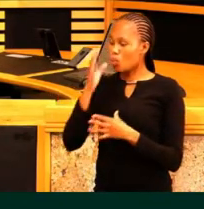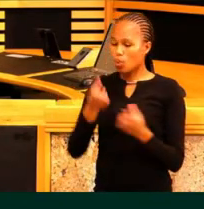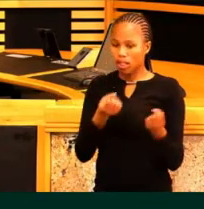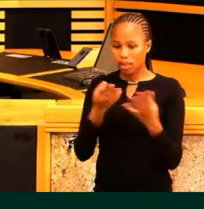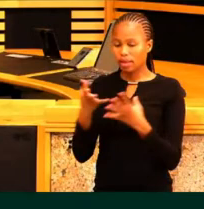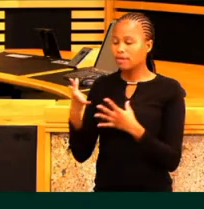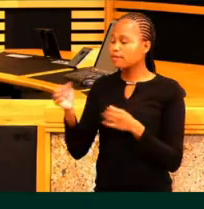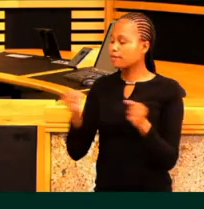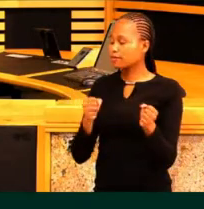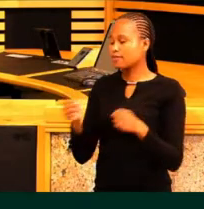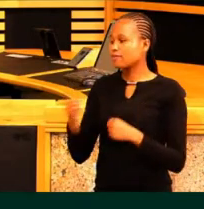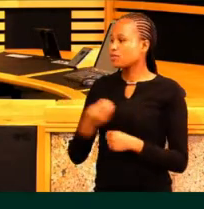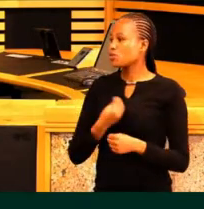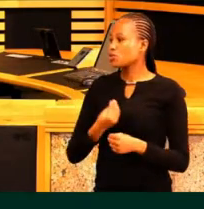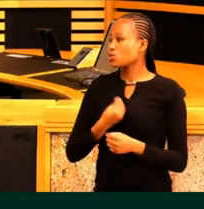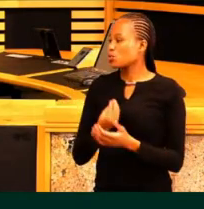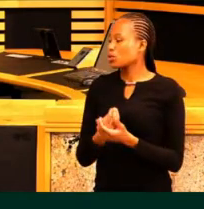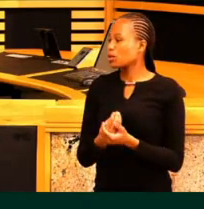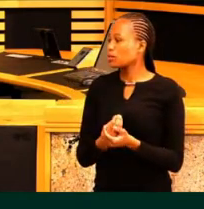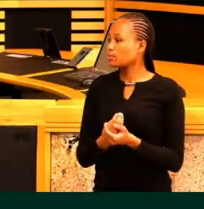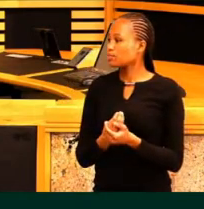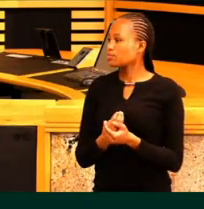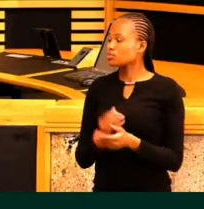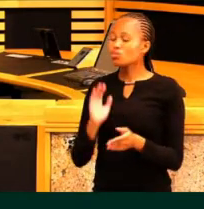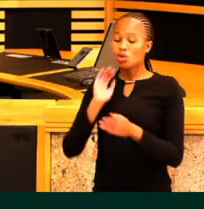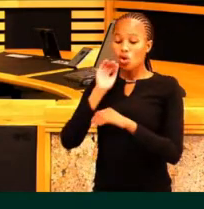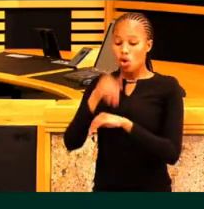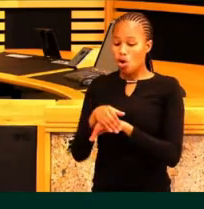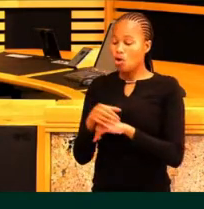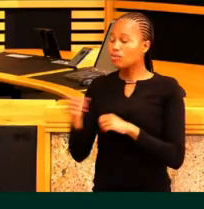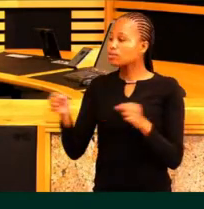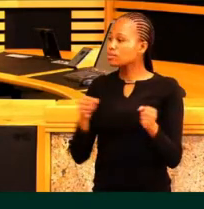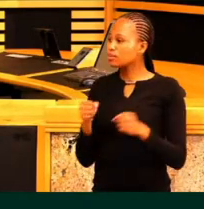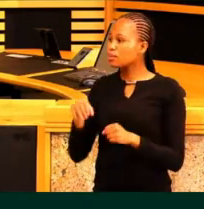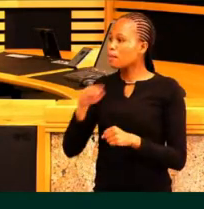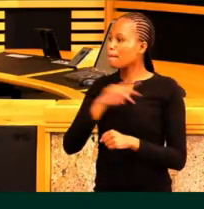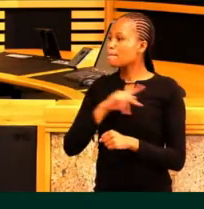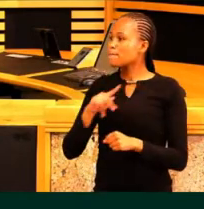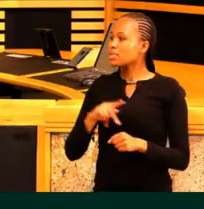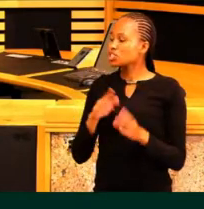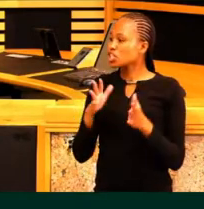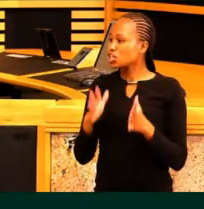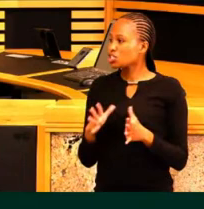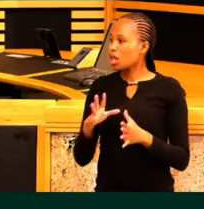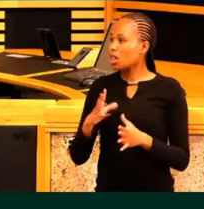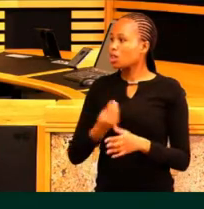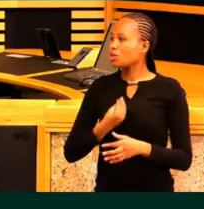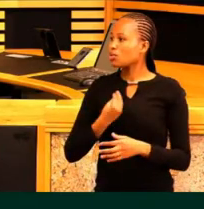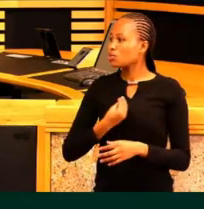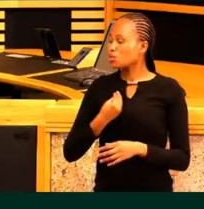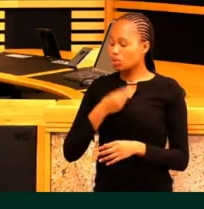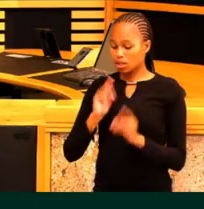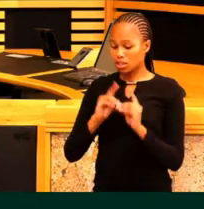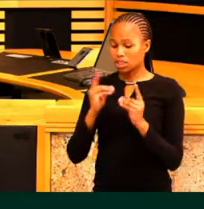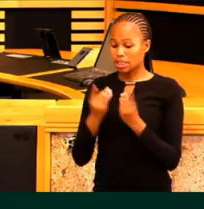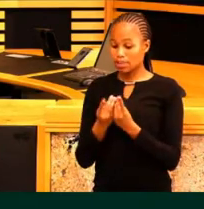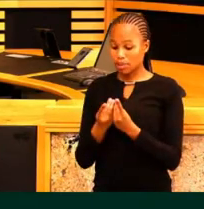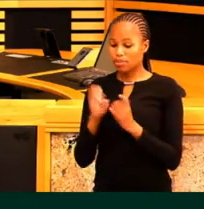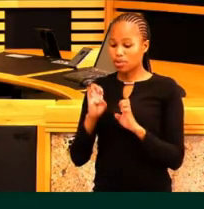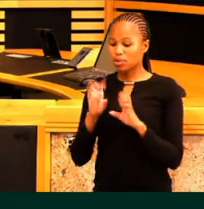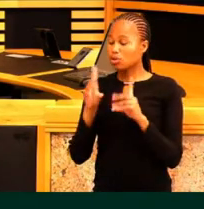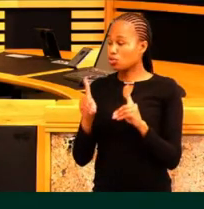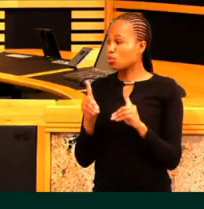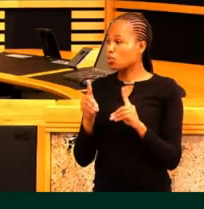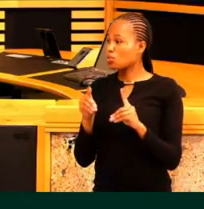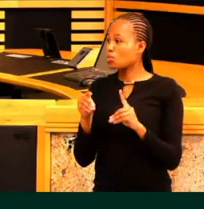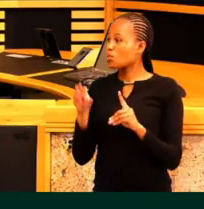over 40 000 of these jobs created through the presidential youth employment initiatives by the Department of Education which is